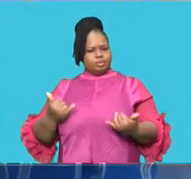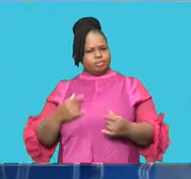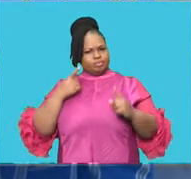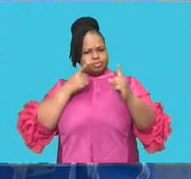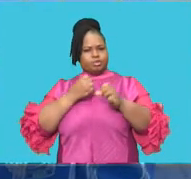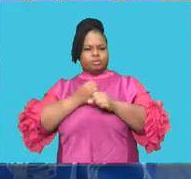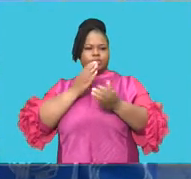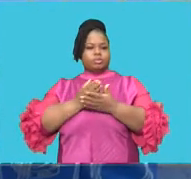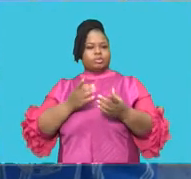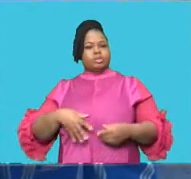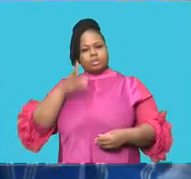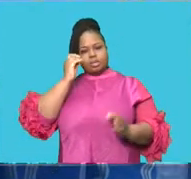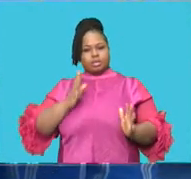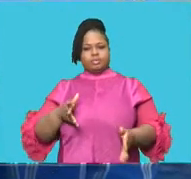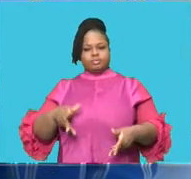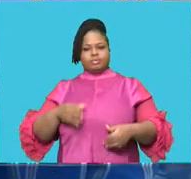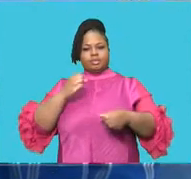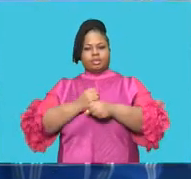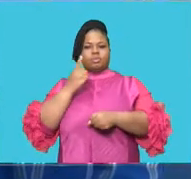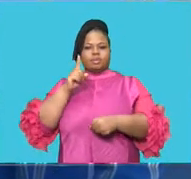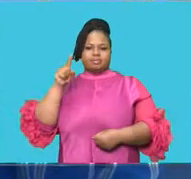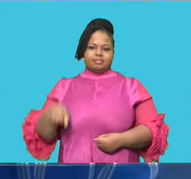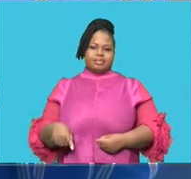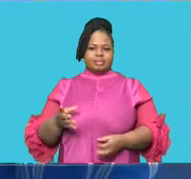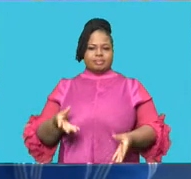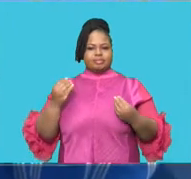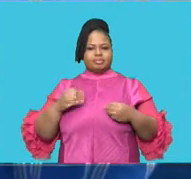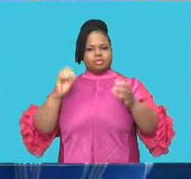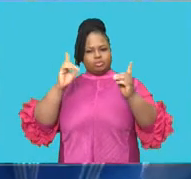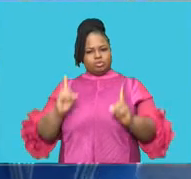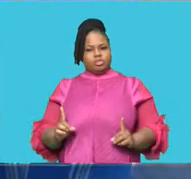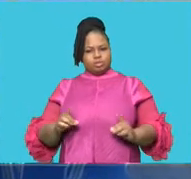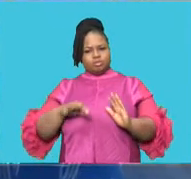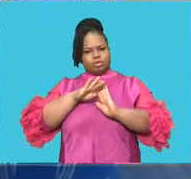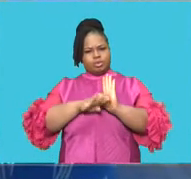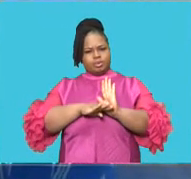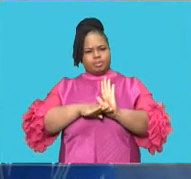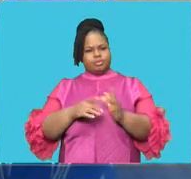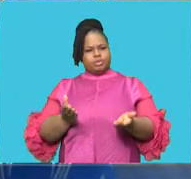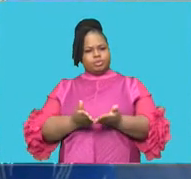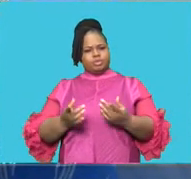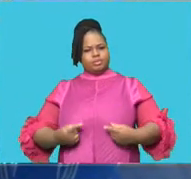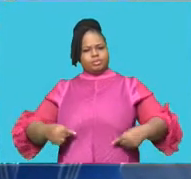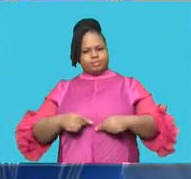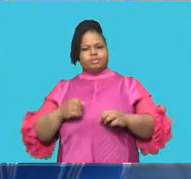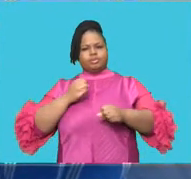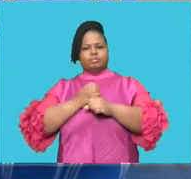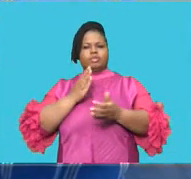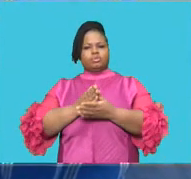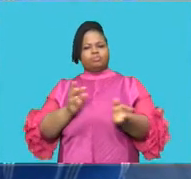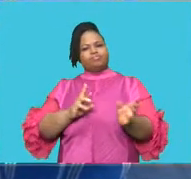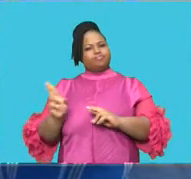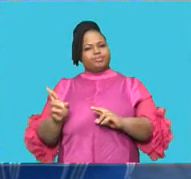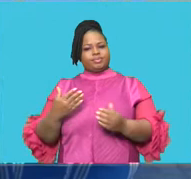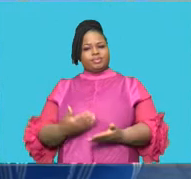ensure that our learners in Khaoteng get these specialized programs in our schools To ensure that they are